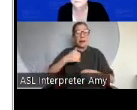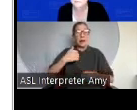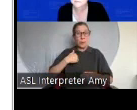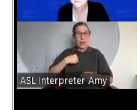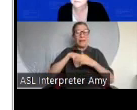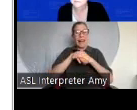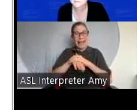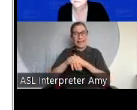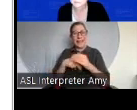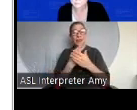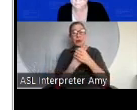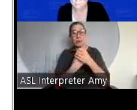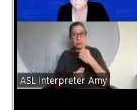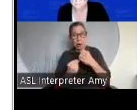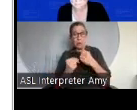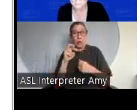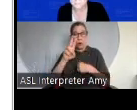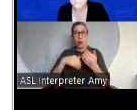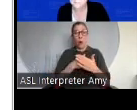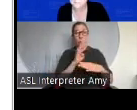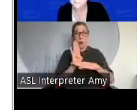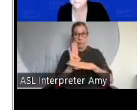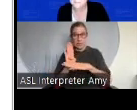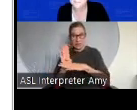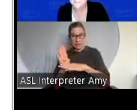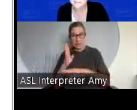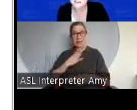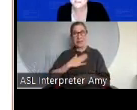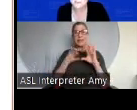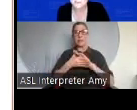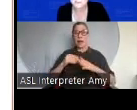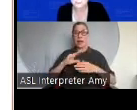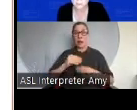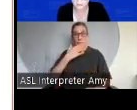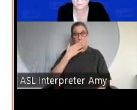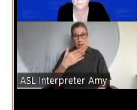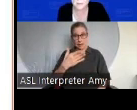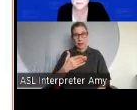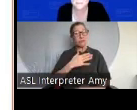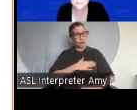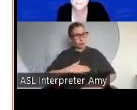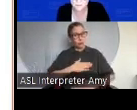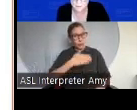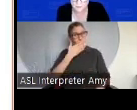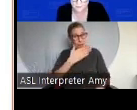access to them. And that's my comment. Thank you. Thank you, Patricia. Appreciate it. Thank you.